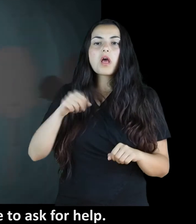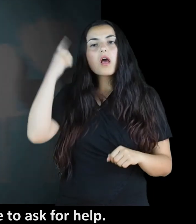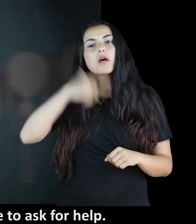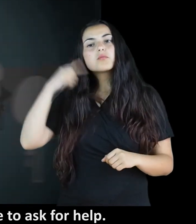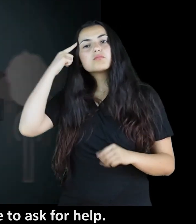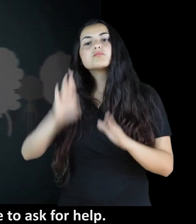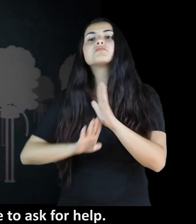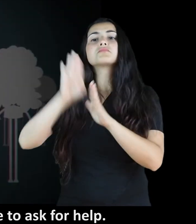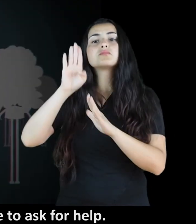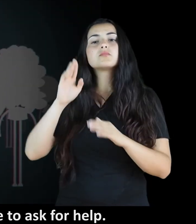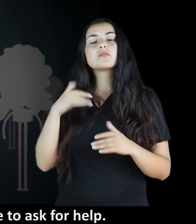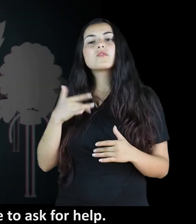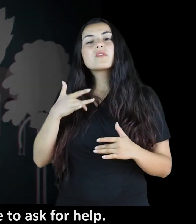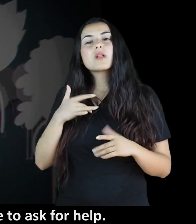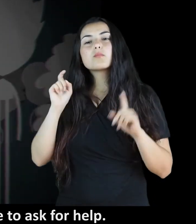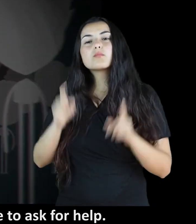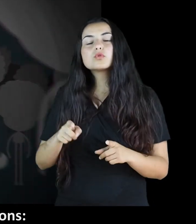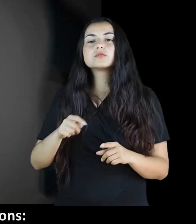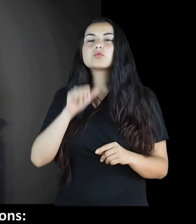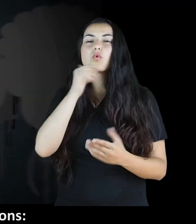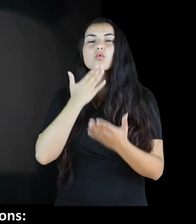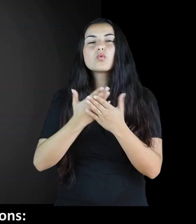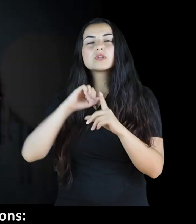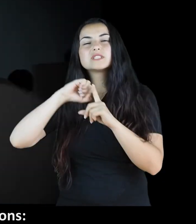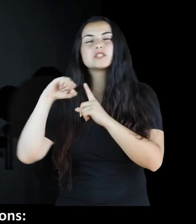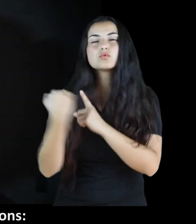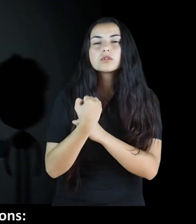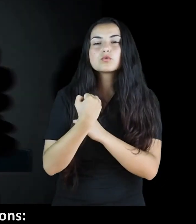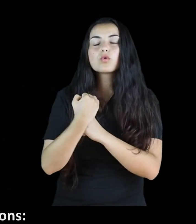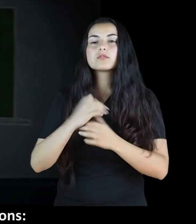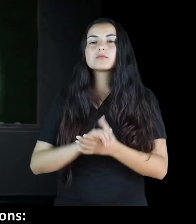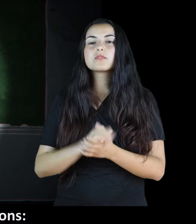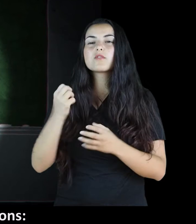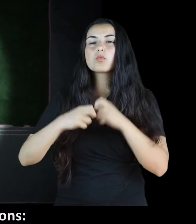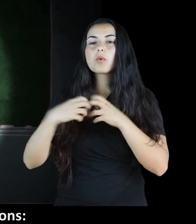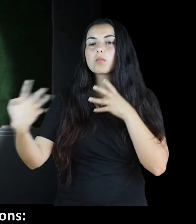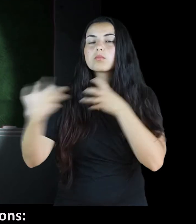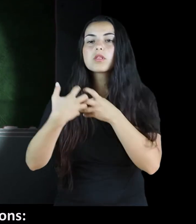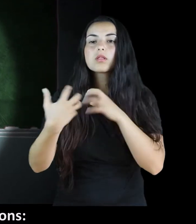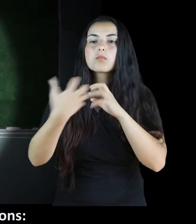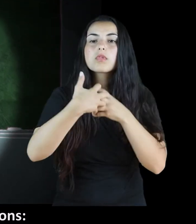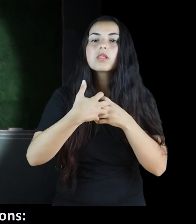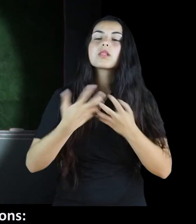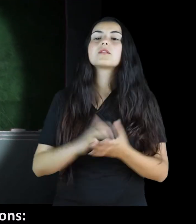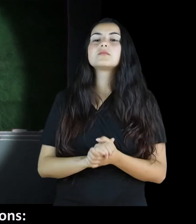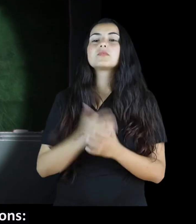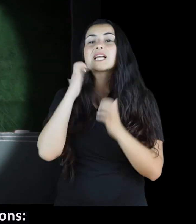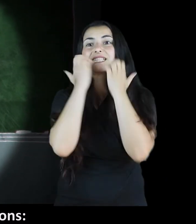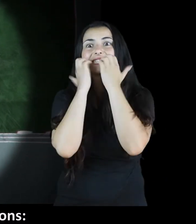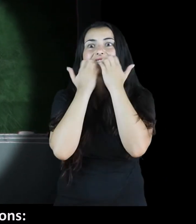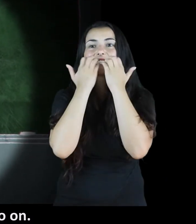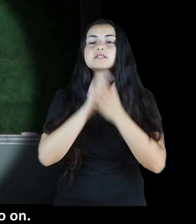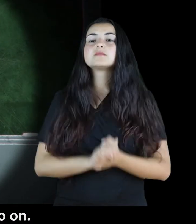We all develop behaviors to help us feel calm in uncomfortable situations. We may look away, hug ourselves, chew